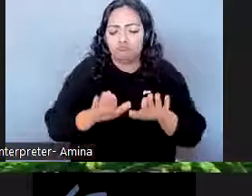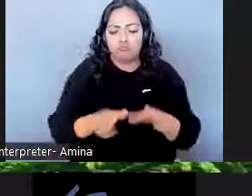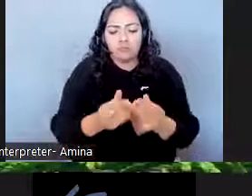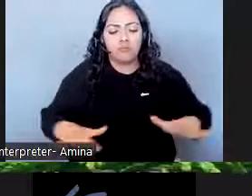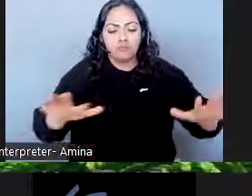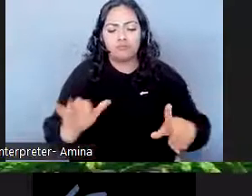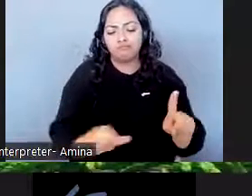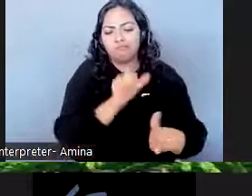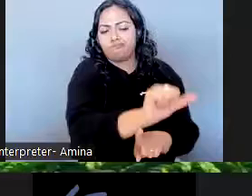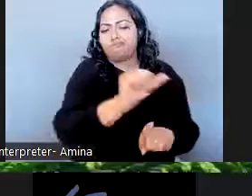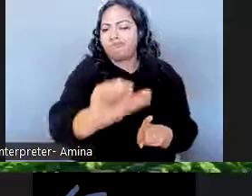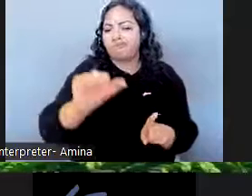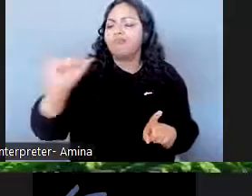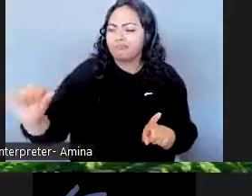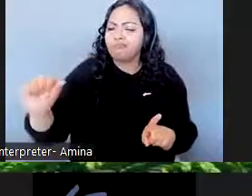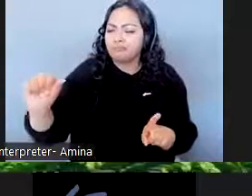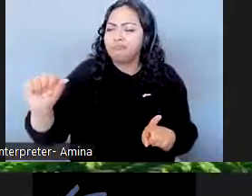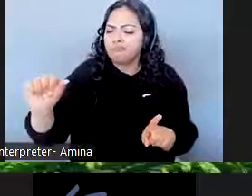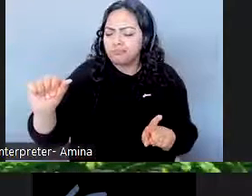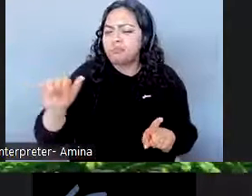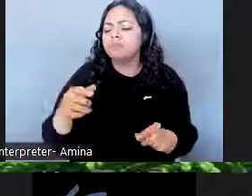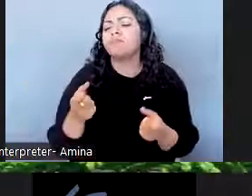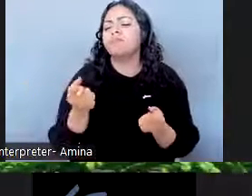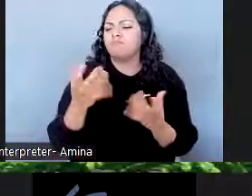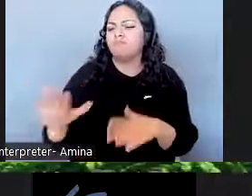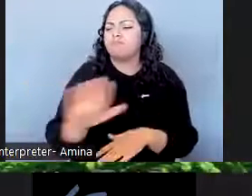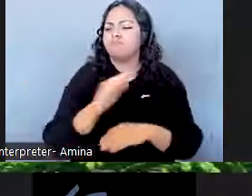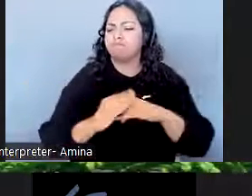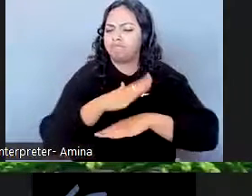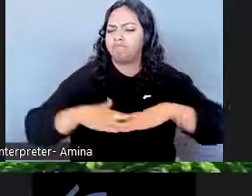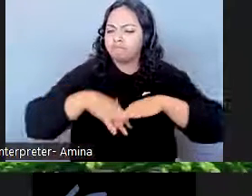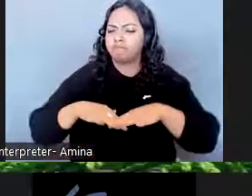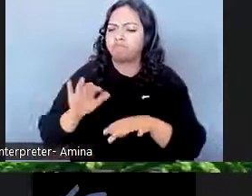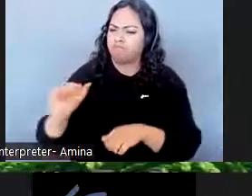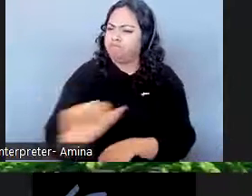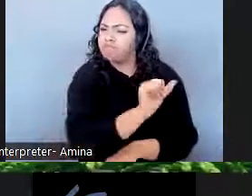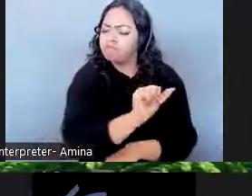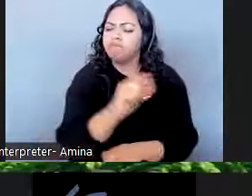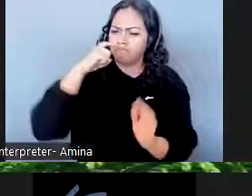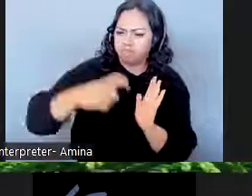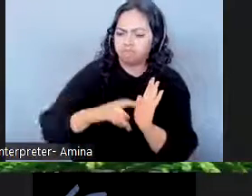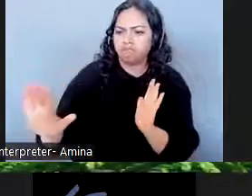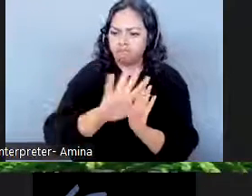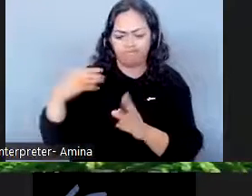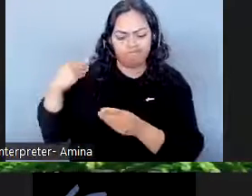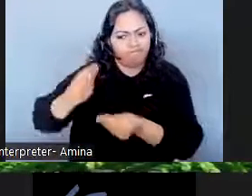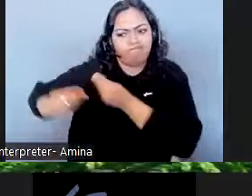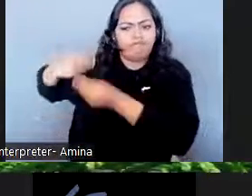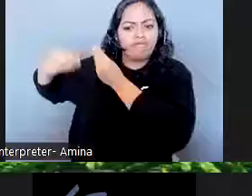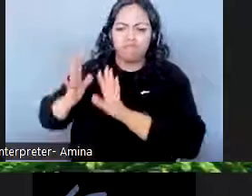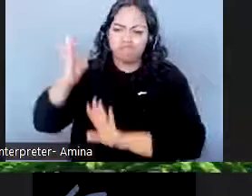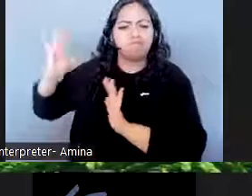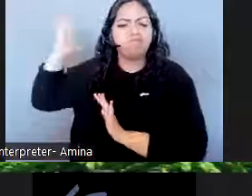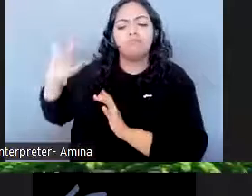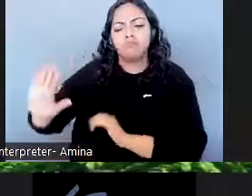of a number of First Nations and acknowledge their stewardship of this land throughout the ages. We seek a new